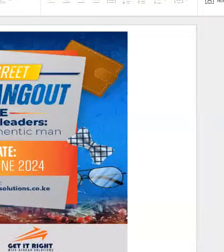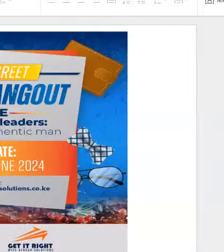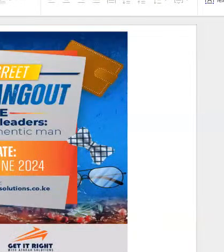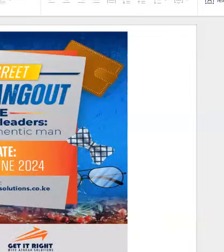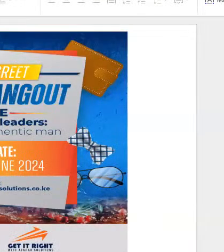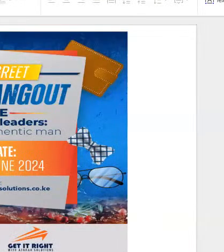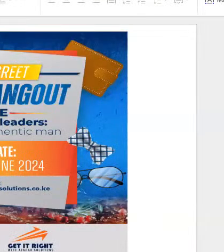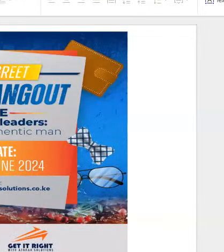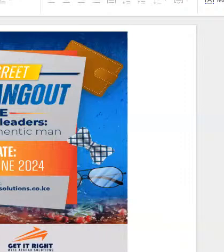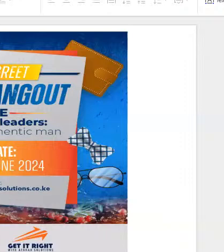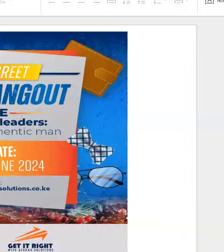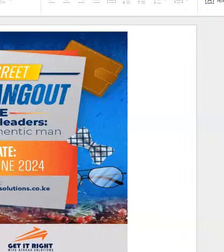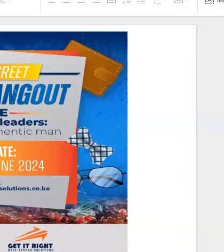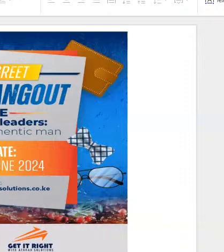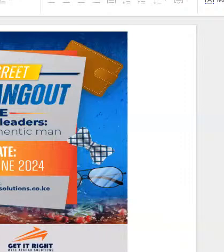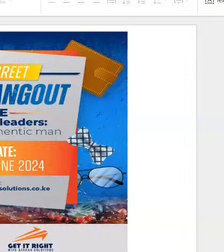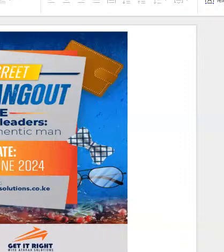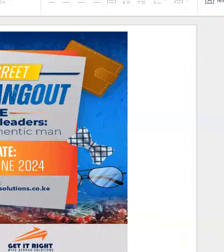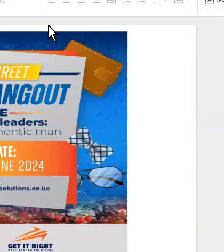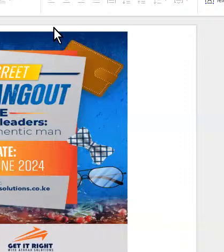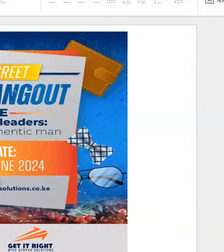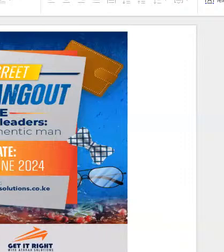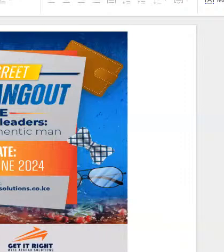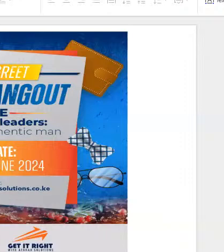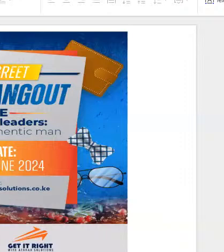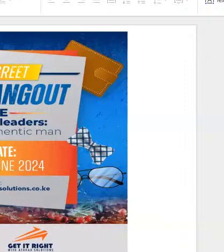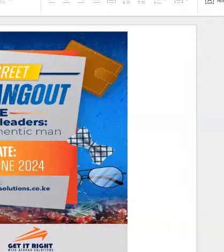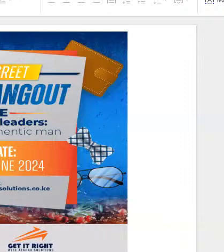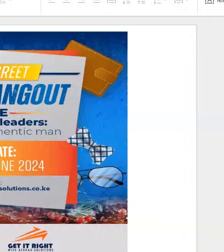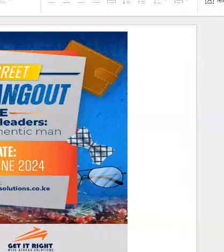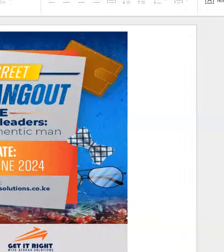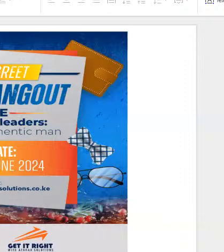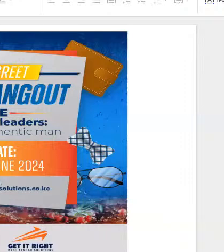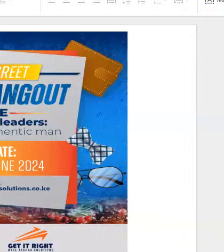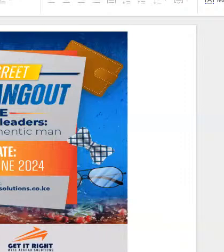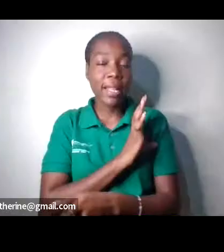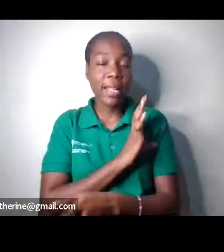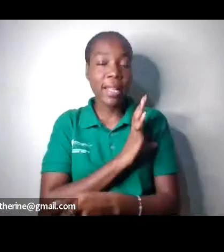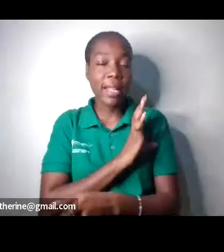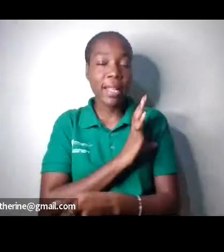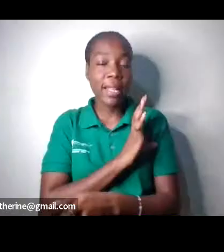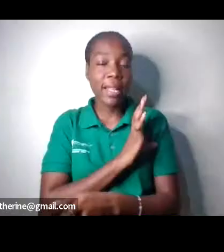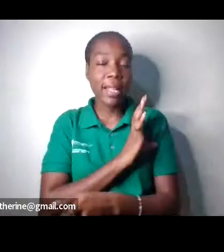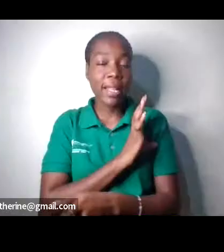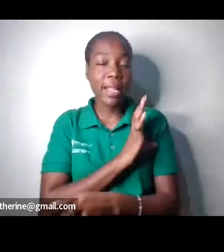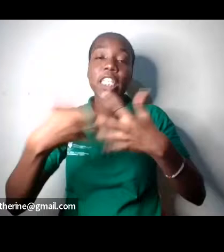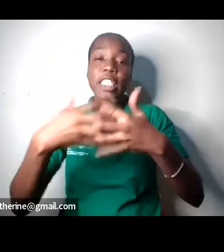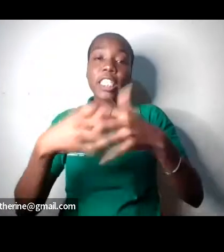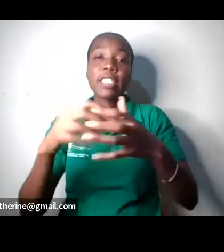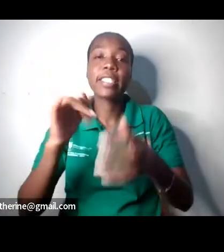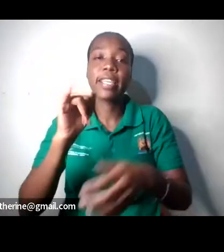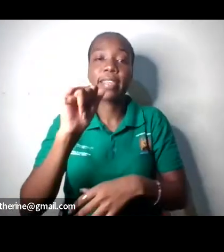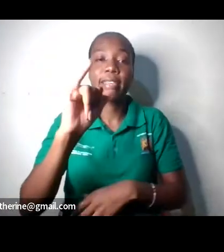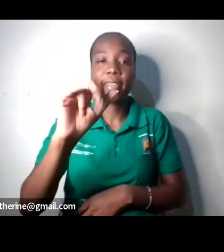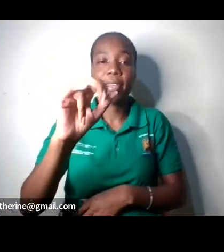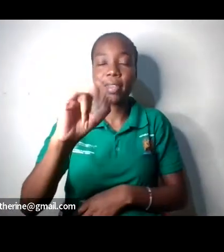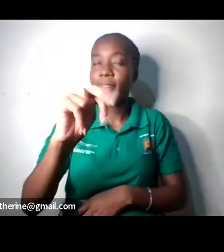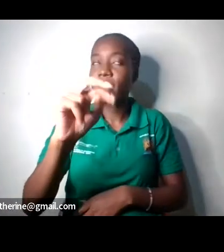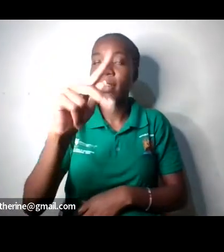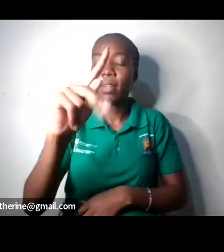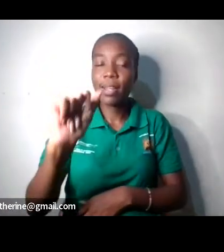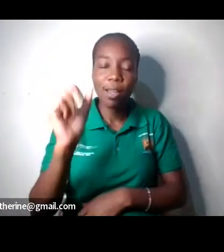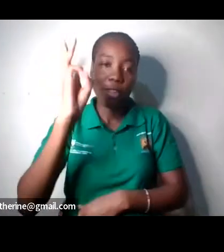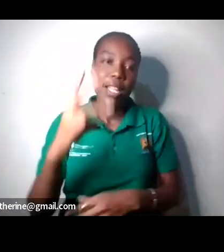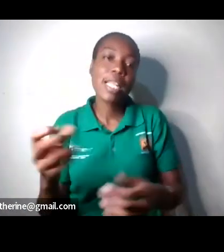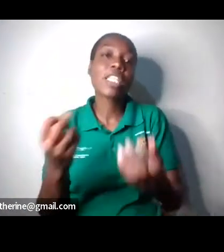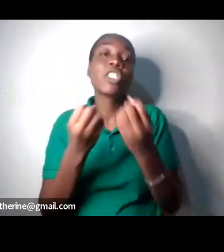Festac details, but I'm sure Engineer Yinka will be happy to share with us what that is all about. So allow us to